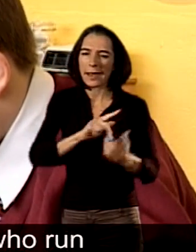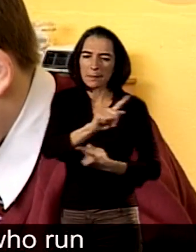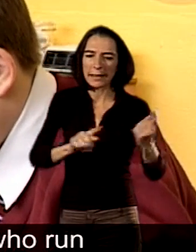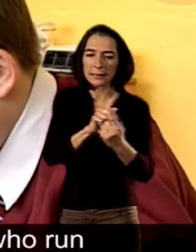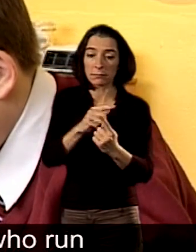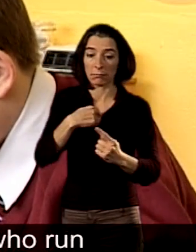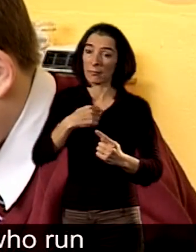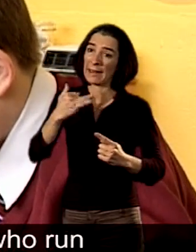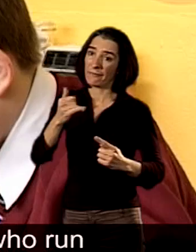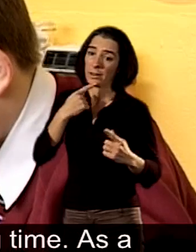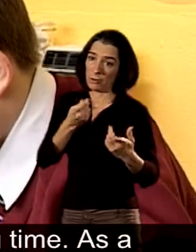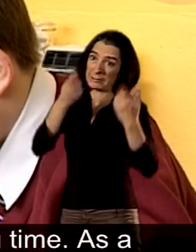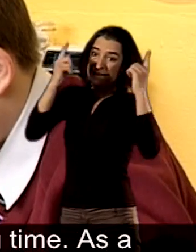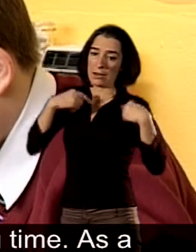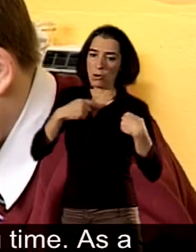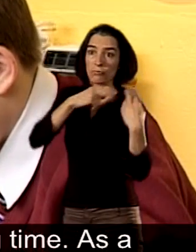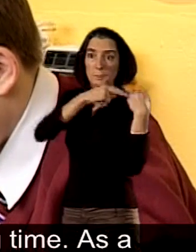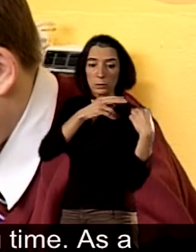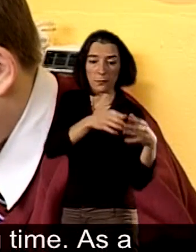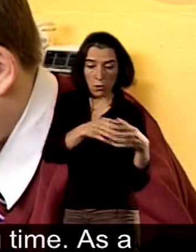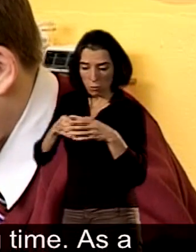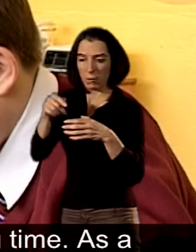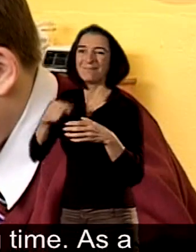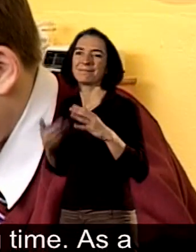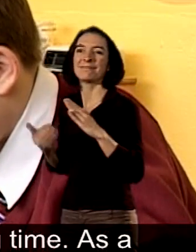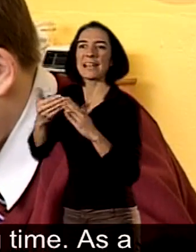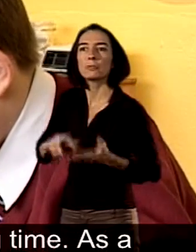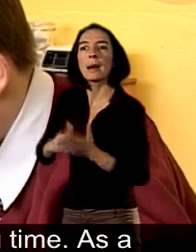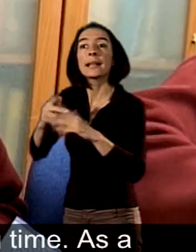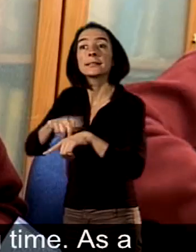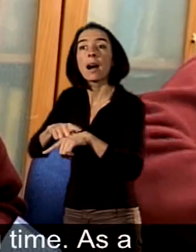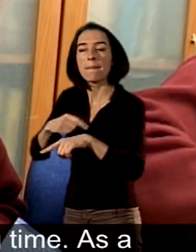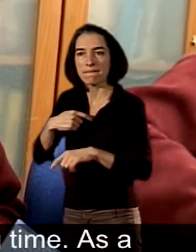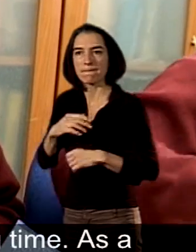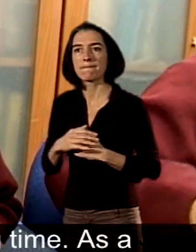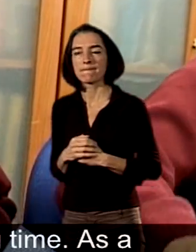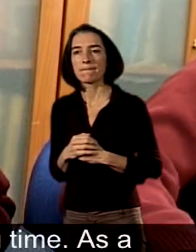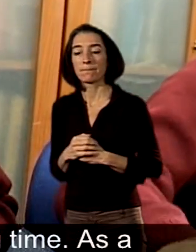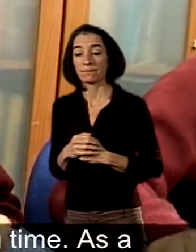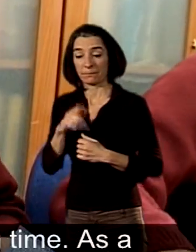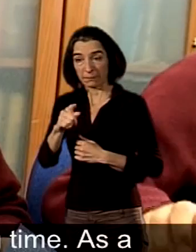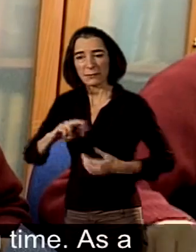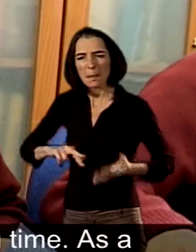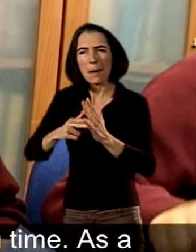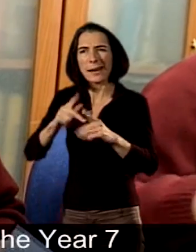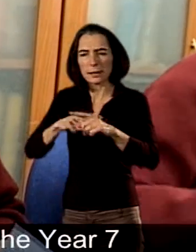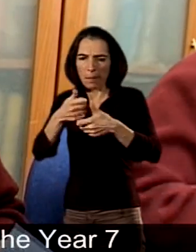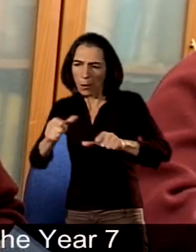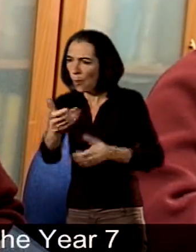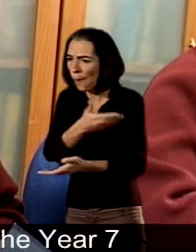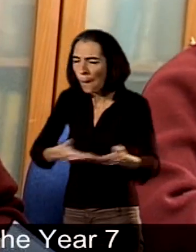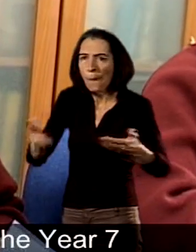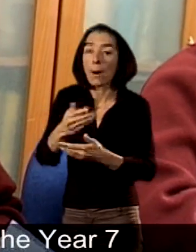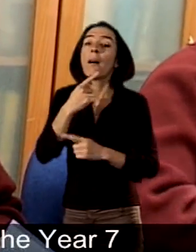run small withdrawal groups and senior teaching assistants have additional planning time. As a result of the built-in planning time, the